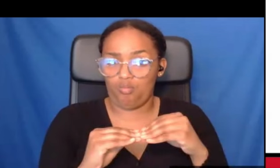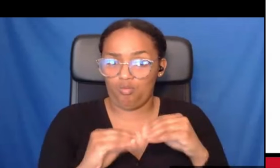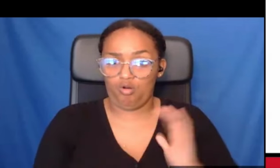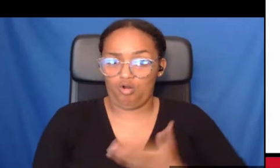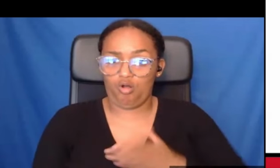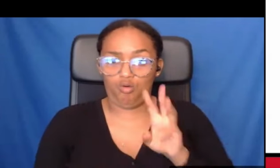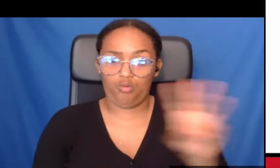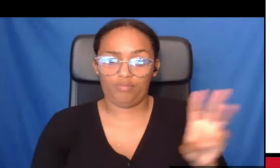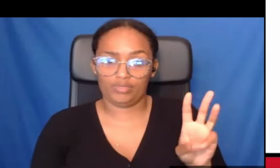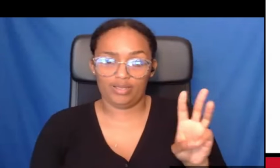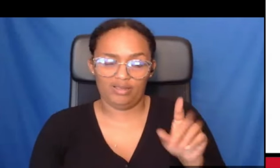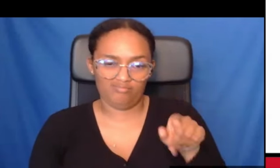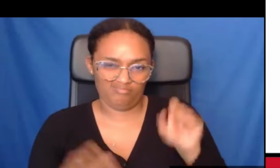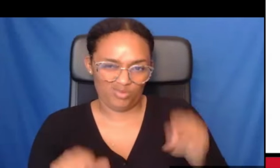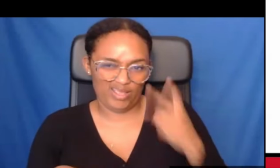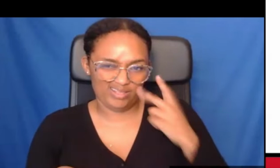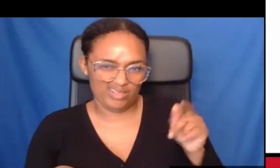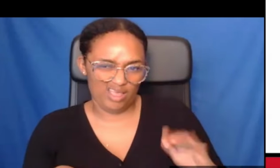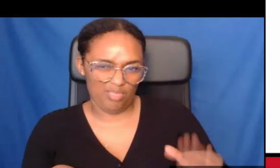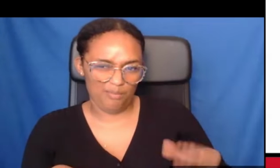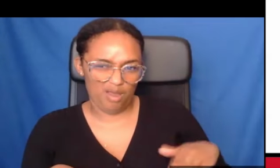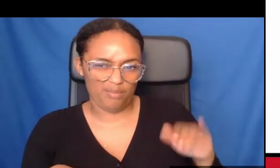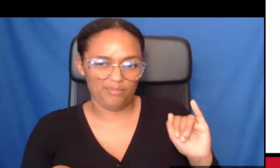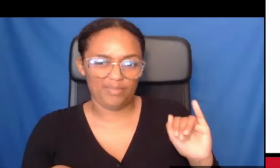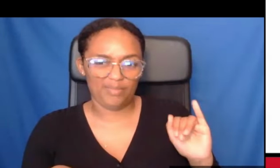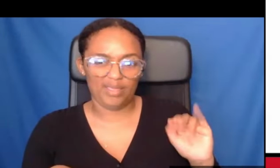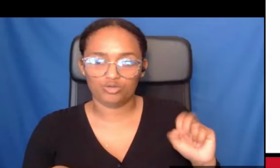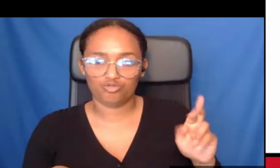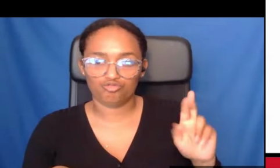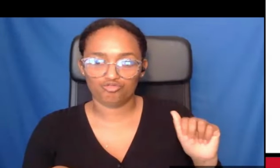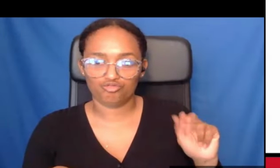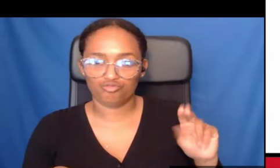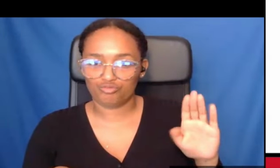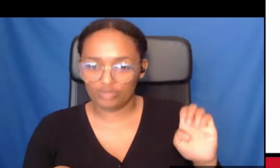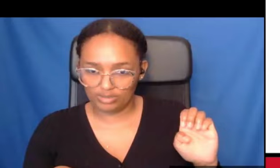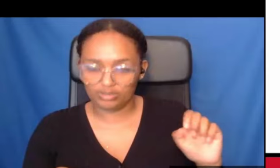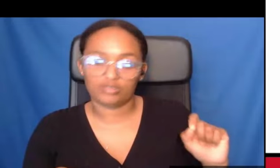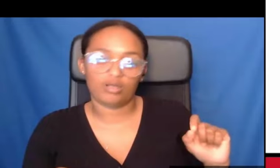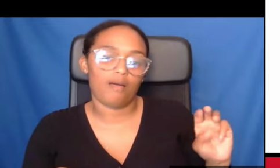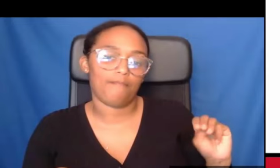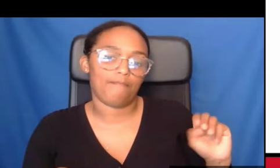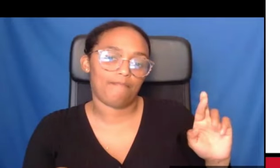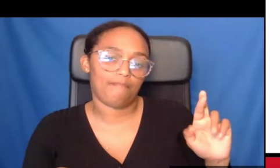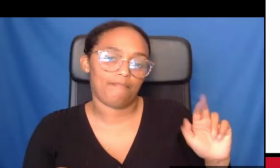insurance.maryland.gov. I'm going to put that in the chat right now